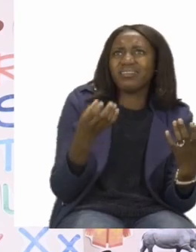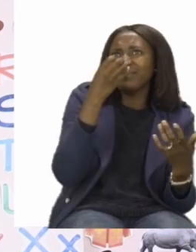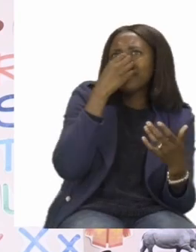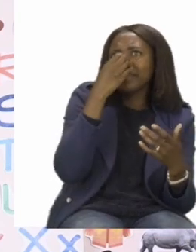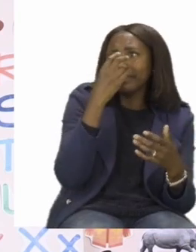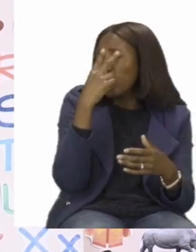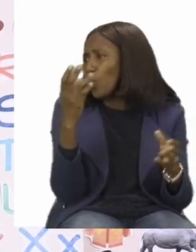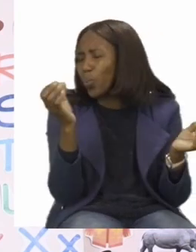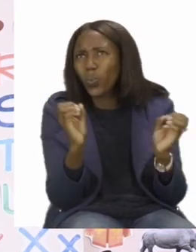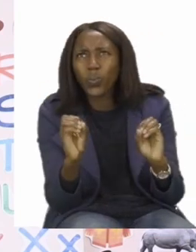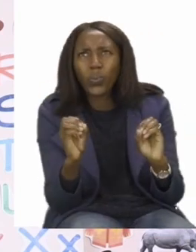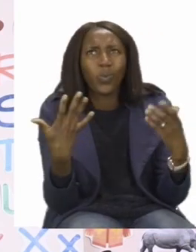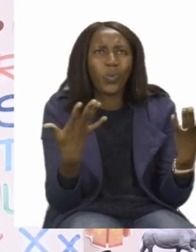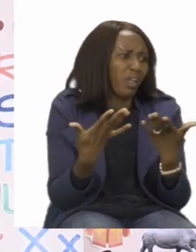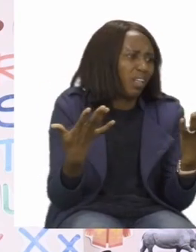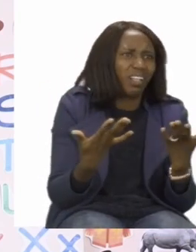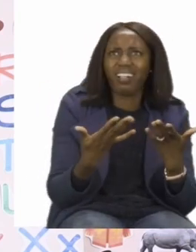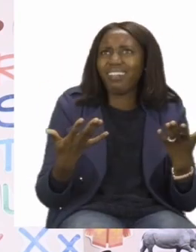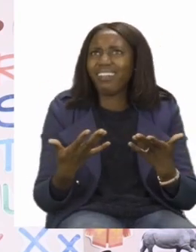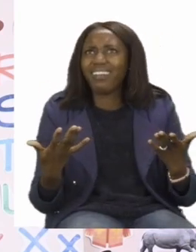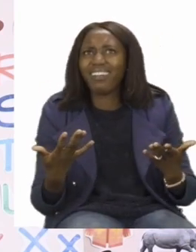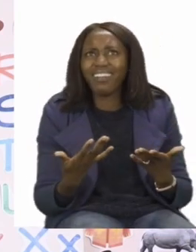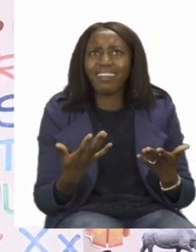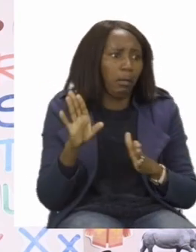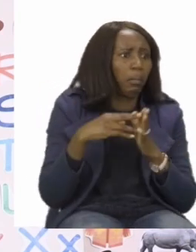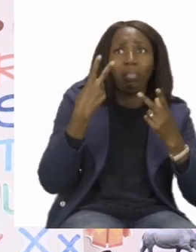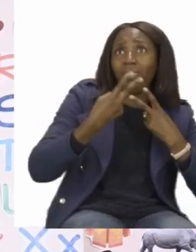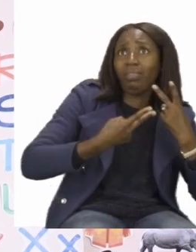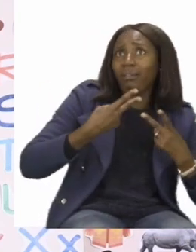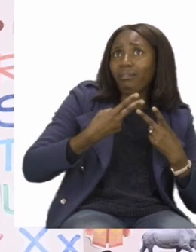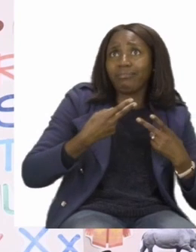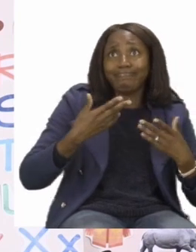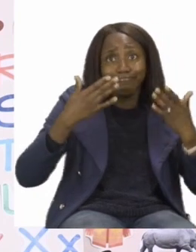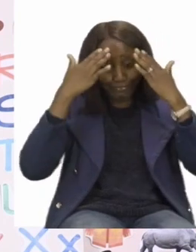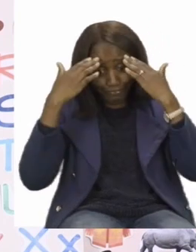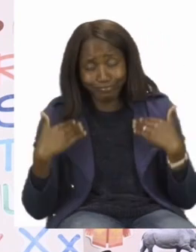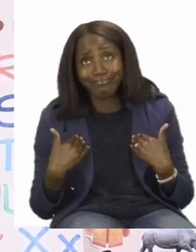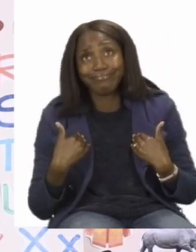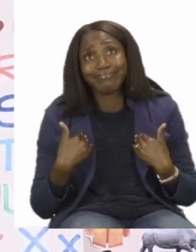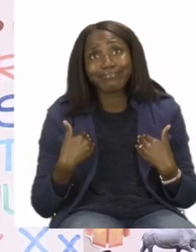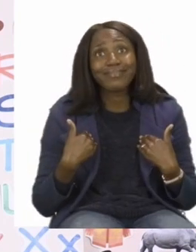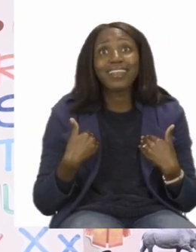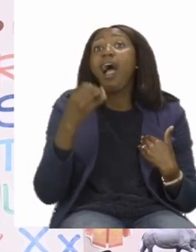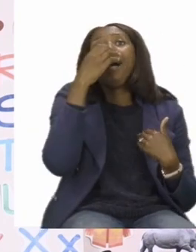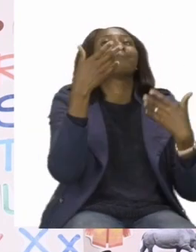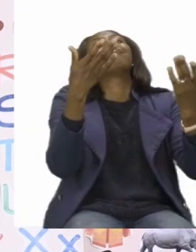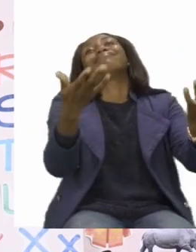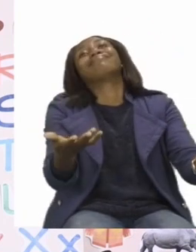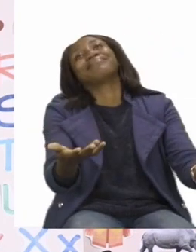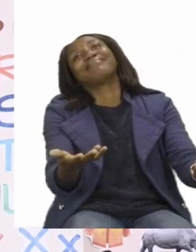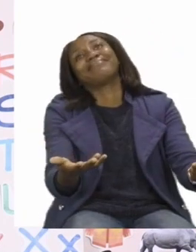haven't seen him the whole day, and he said he was going to come and visit me. I have no idea where he is. Zoshi,